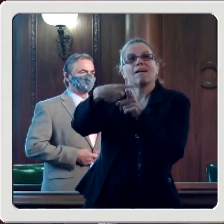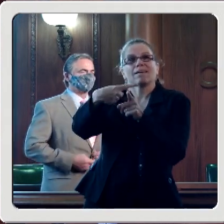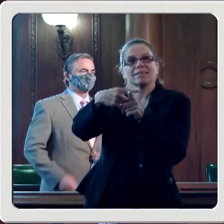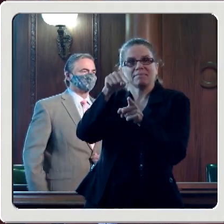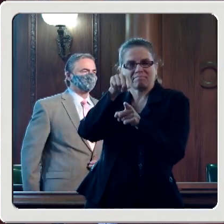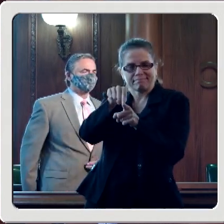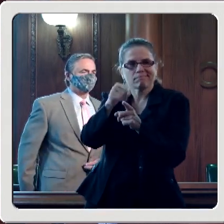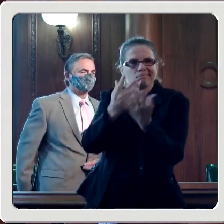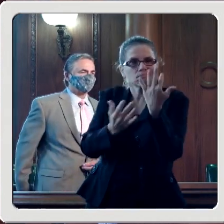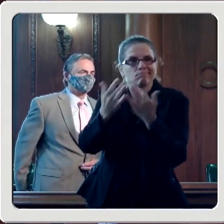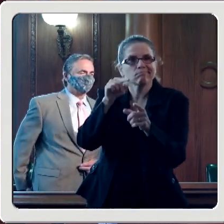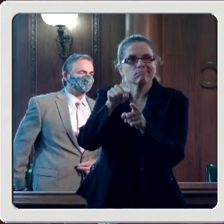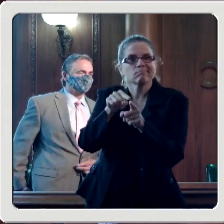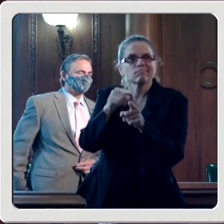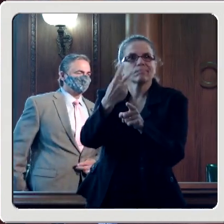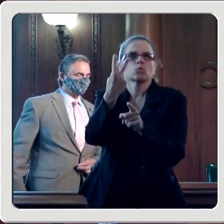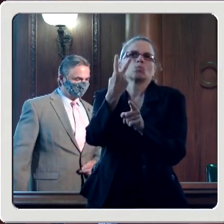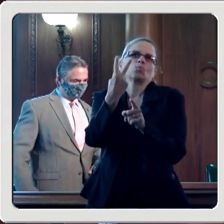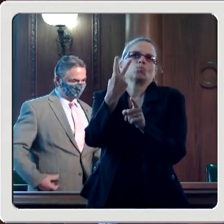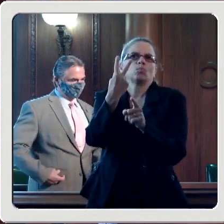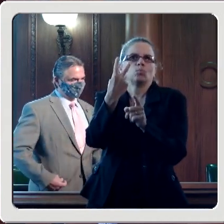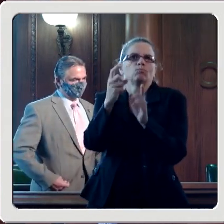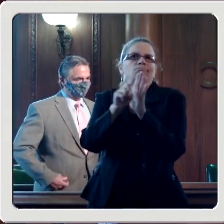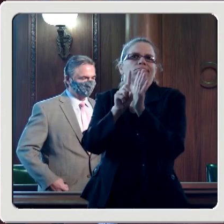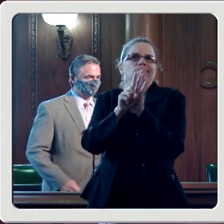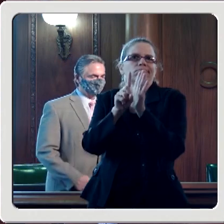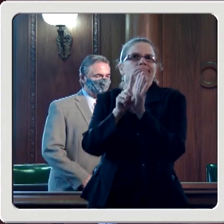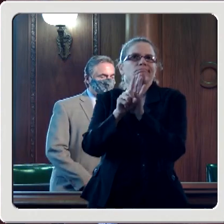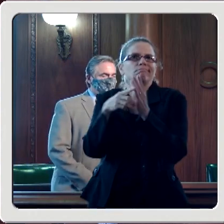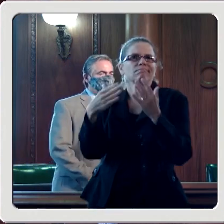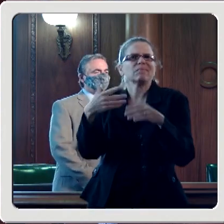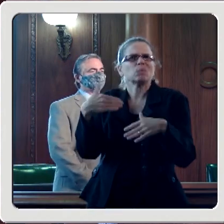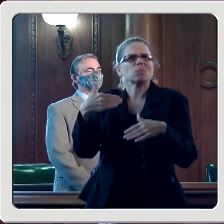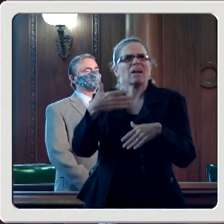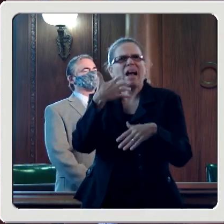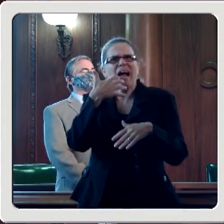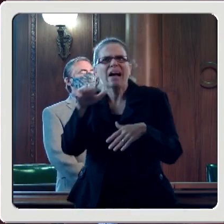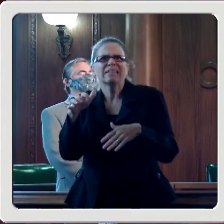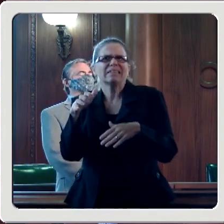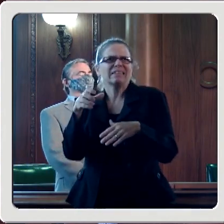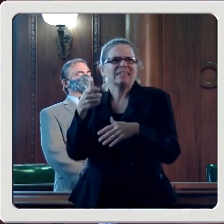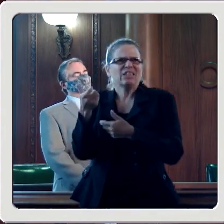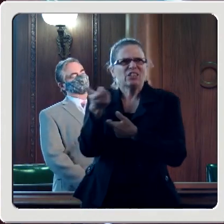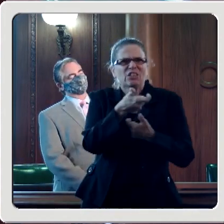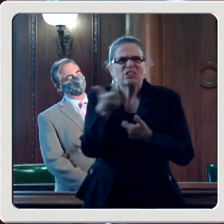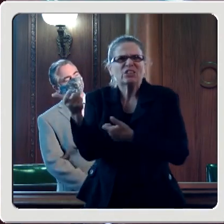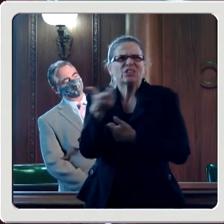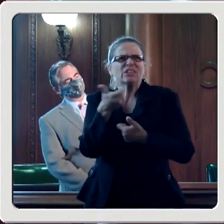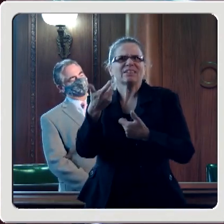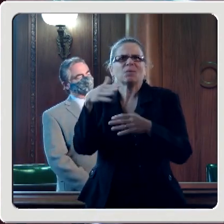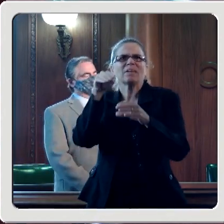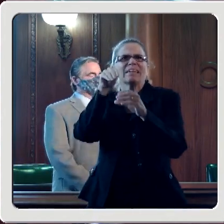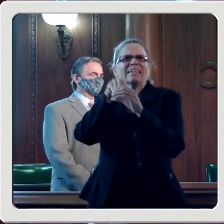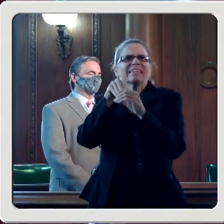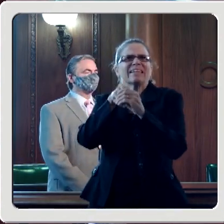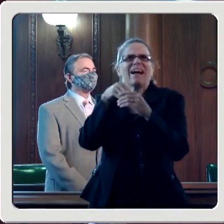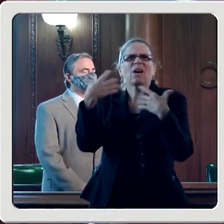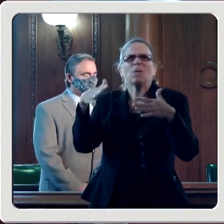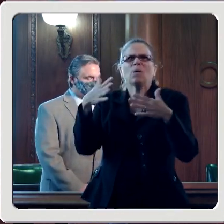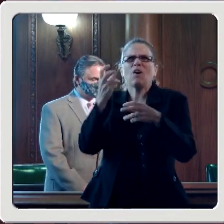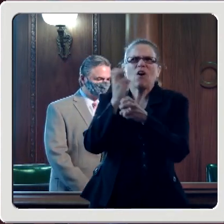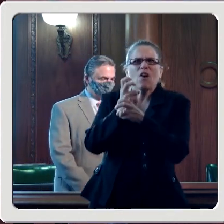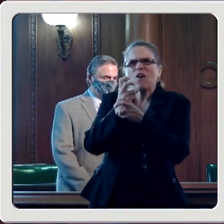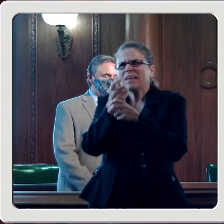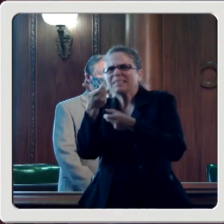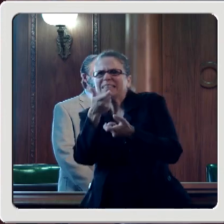2-alarm fire. It was difficult conditions. It was very hot. The fire was deep-seated in the building, so it required a lot of